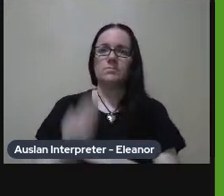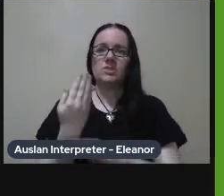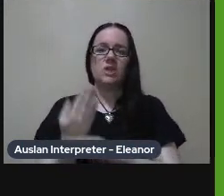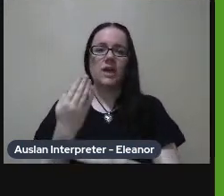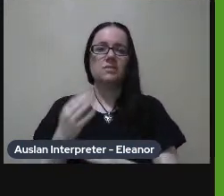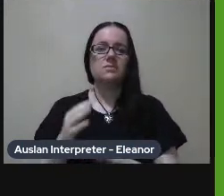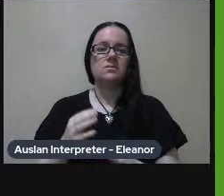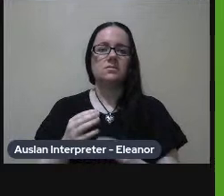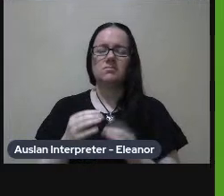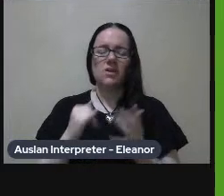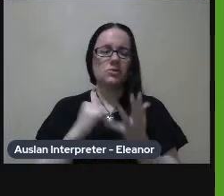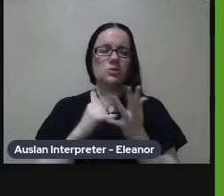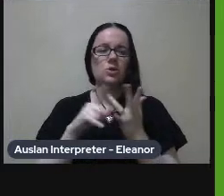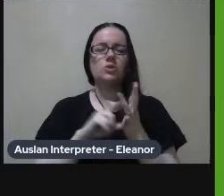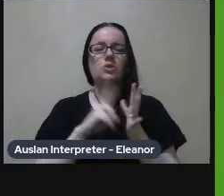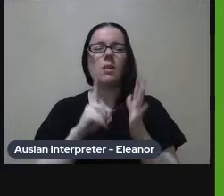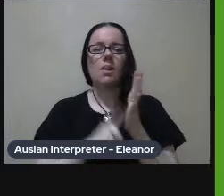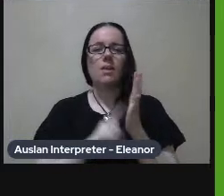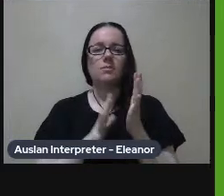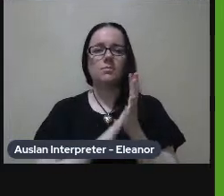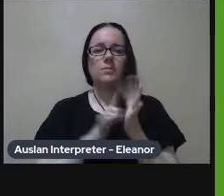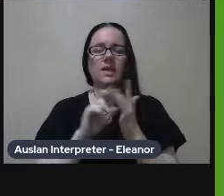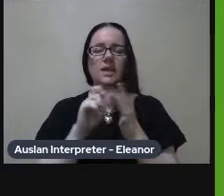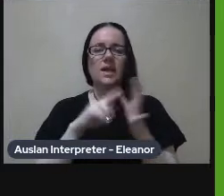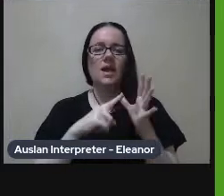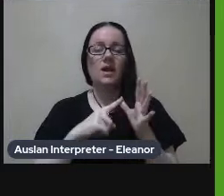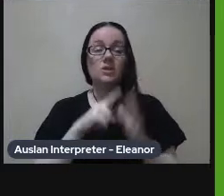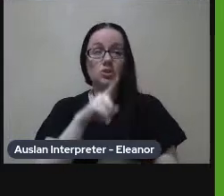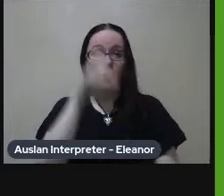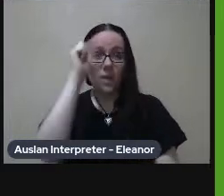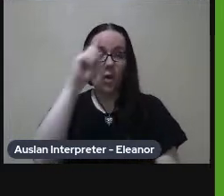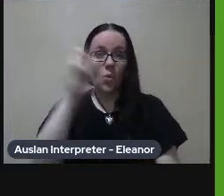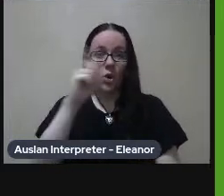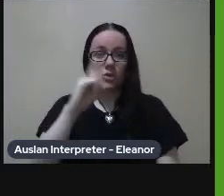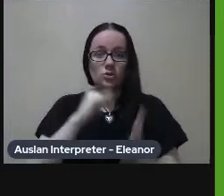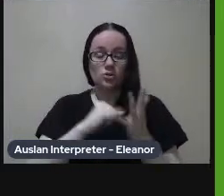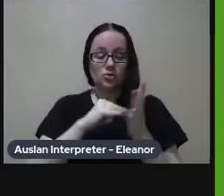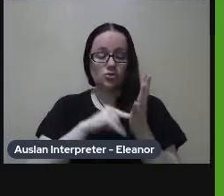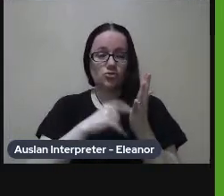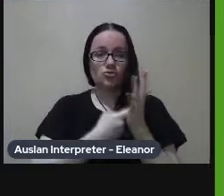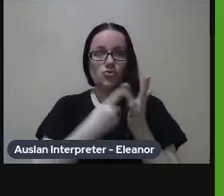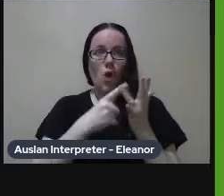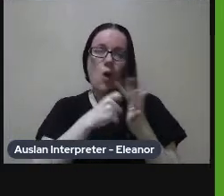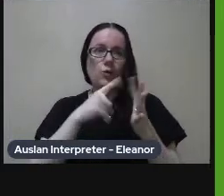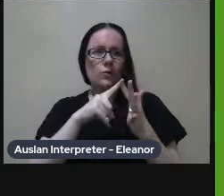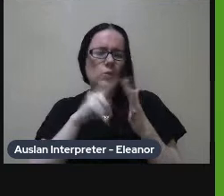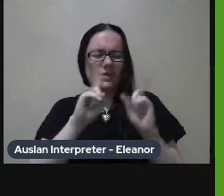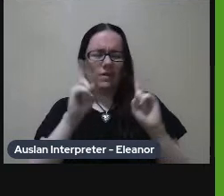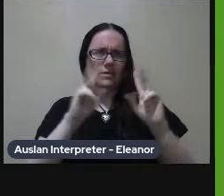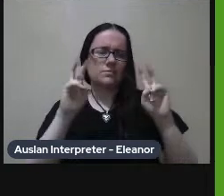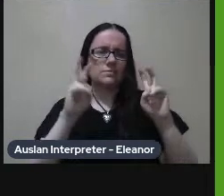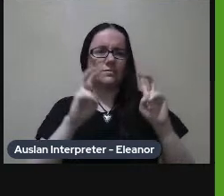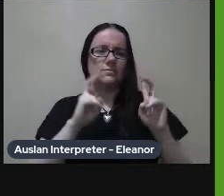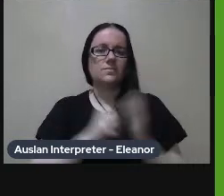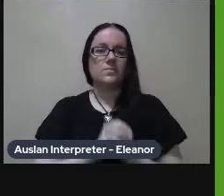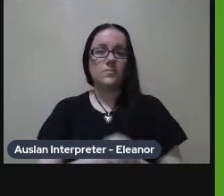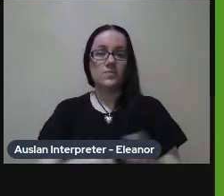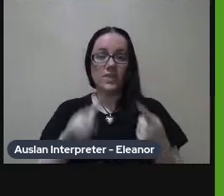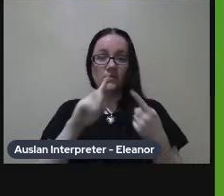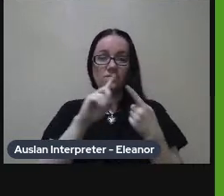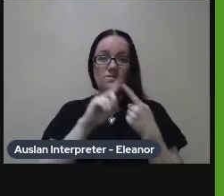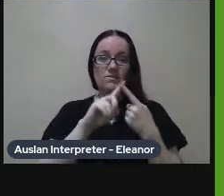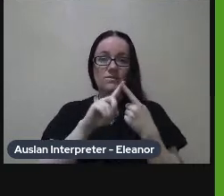any of the social media platforms what the acronym for remembering the signs of a stroke are, that would be great. So what does this first one